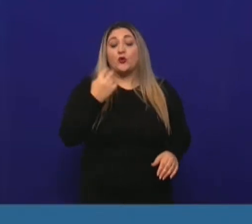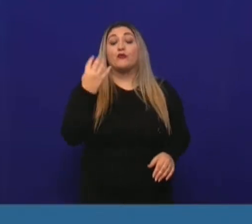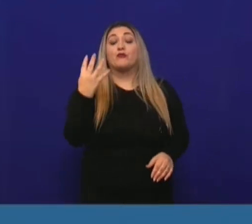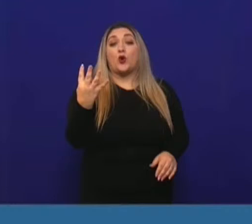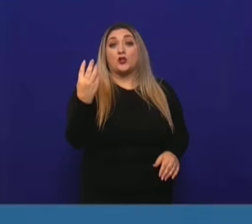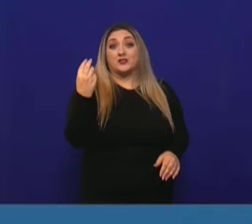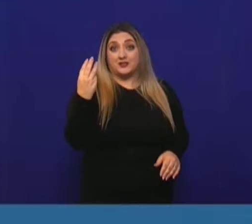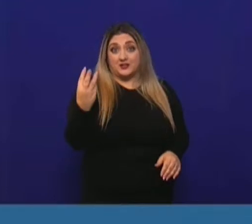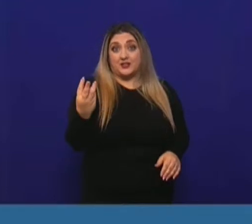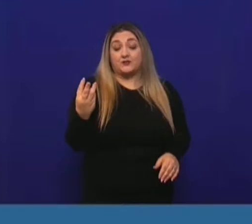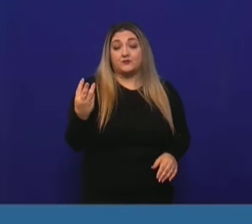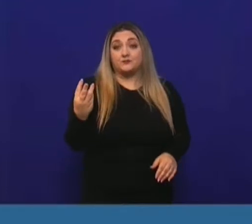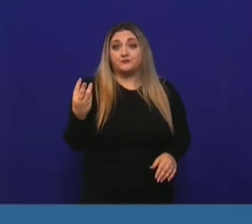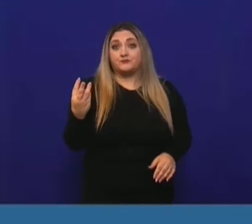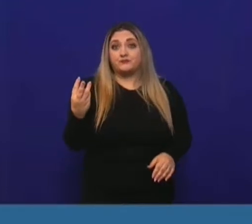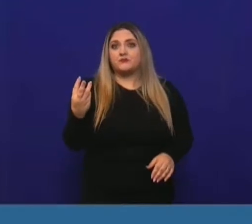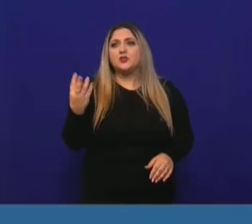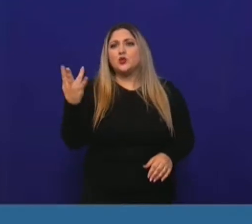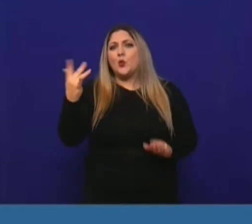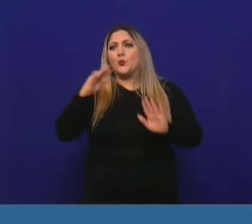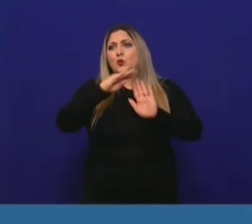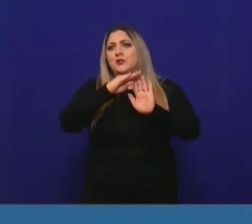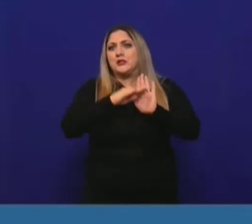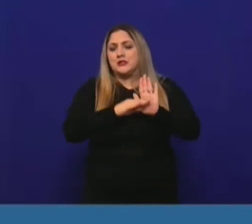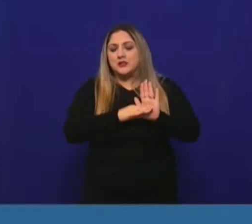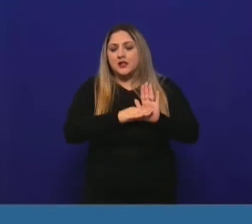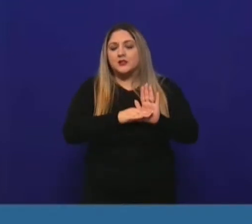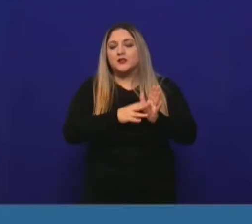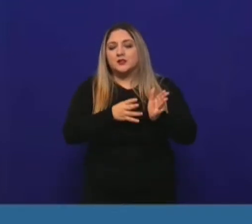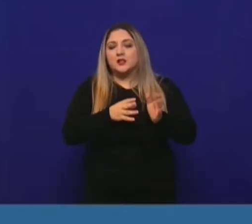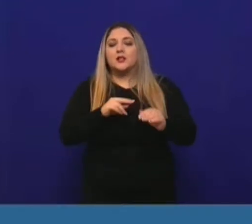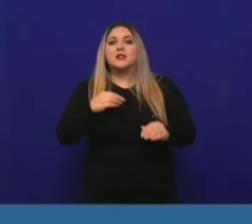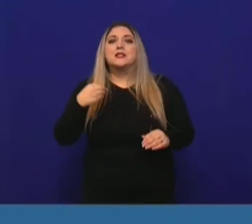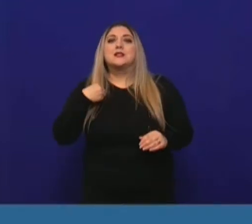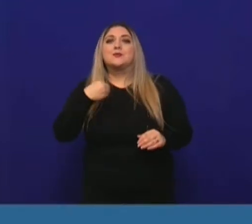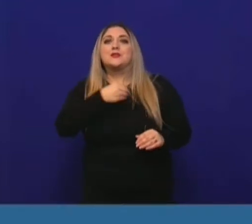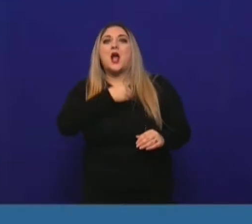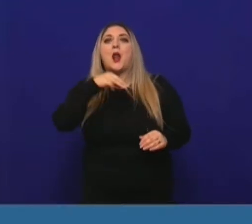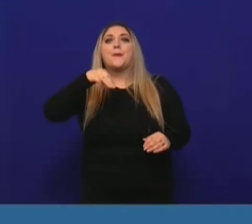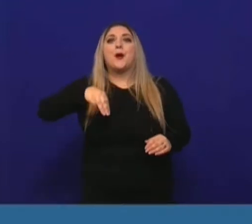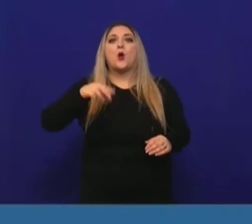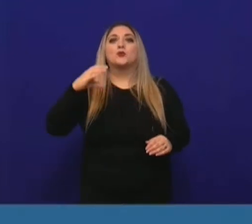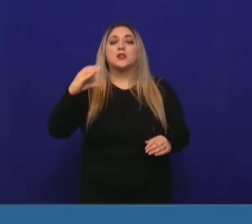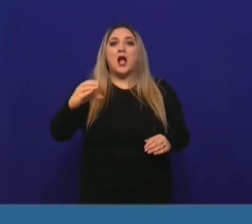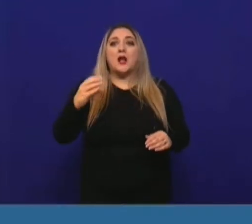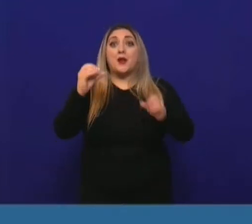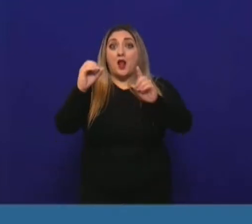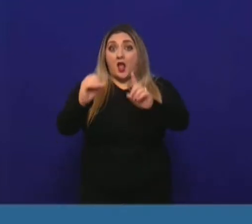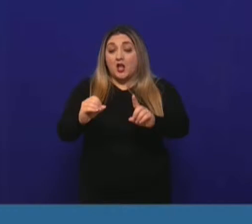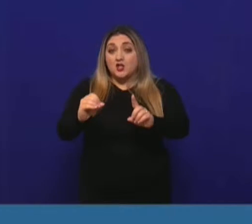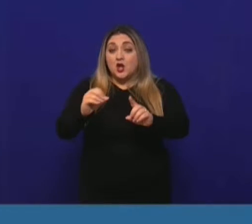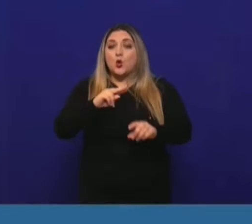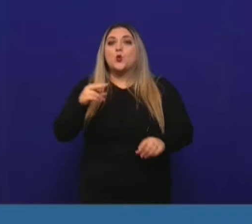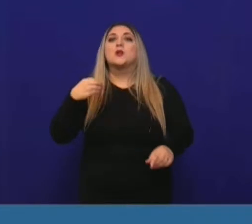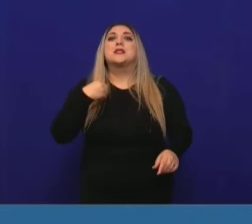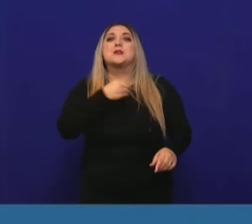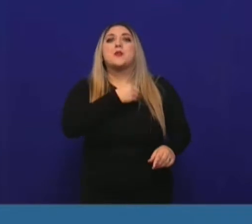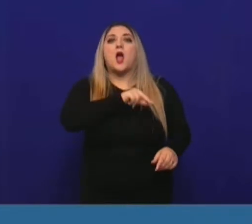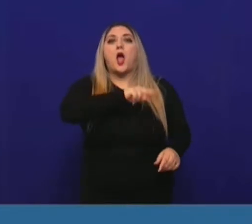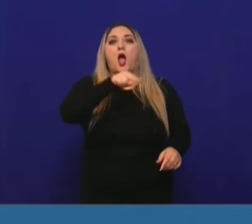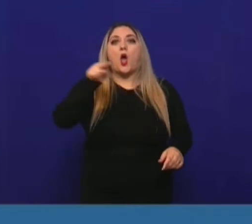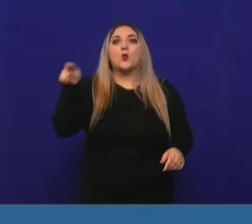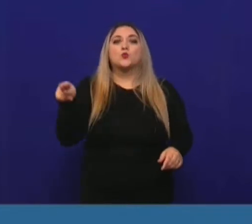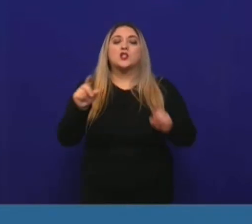bħalma qegħdin taraw ukoll bil-mod niżlin. Mount Carmel hemm 10 persuni attivi u l-Isptar Ġenerali ta' Għawdex